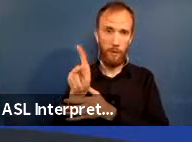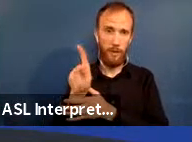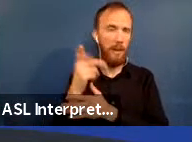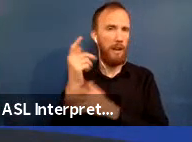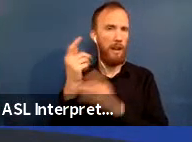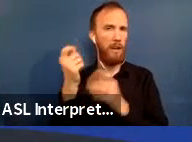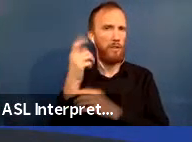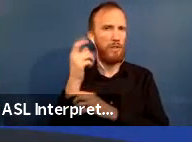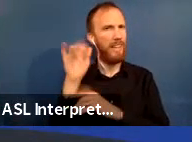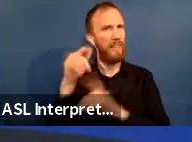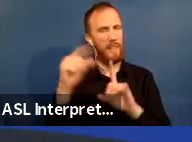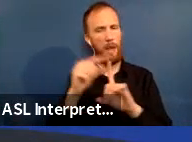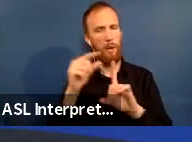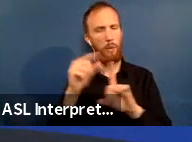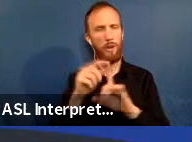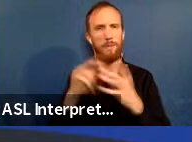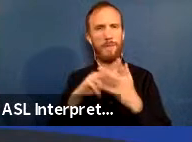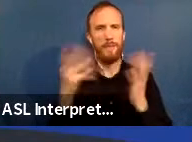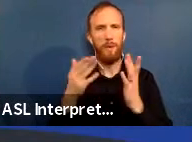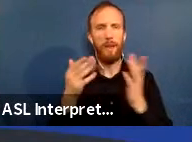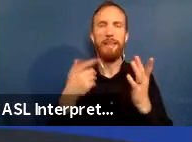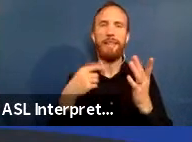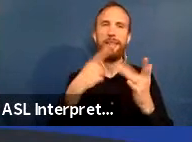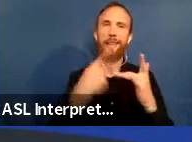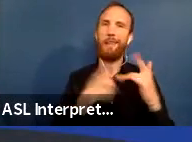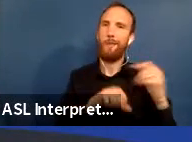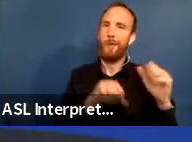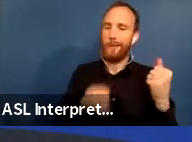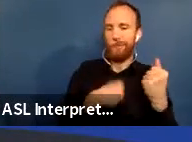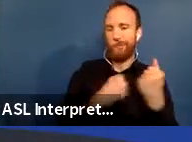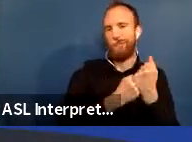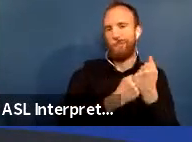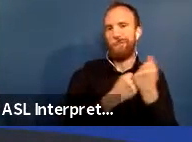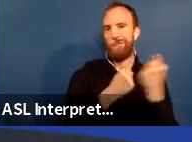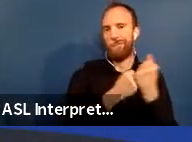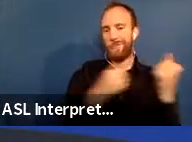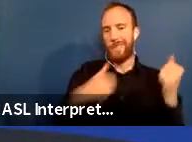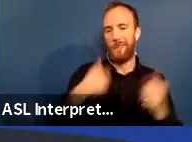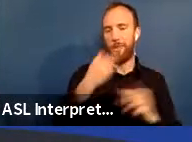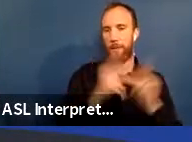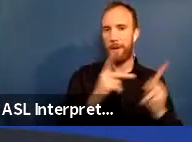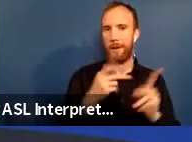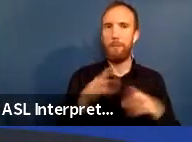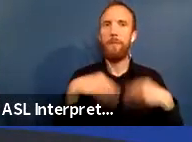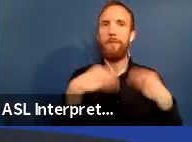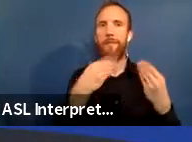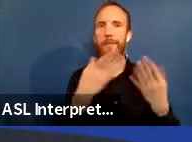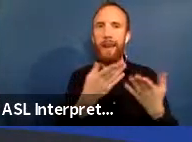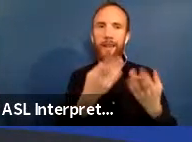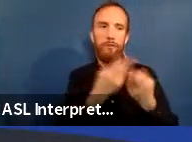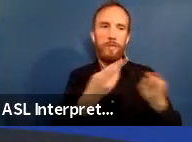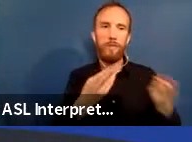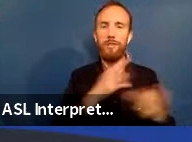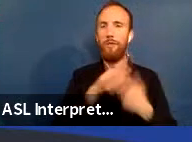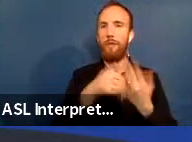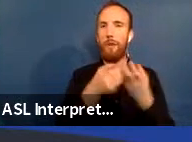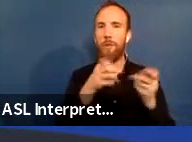same. Essentially, we're saying we will get behind our young people and provide the necessary resources and opportunities for them to